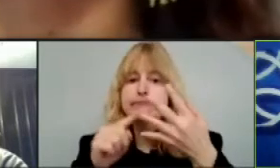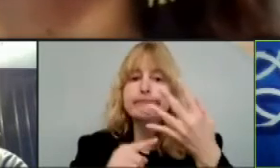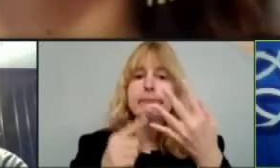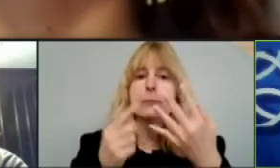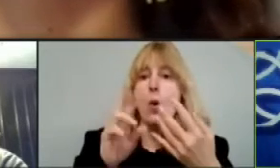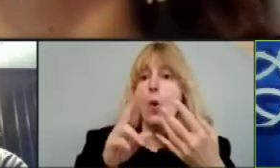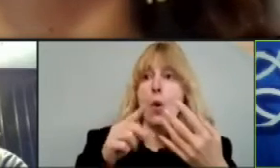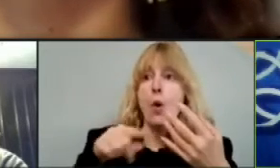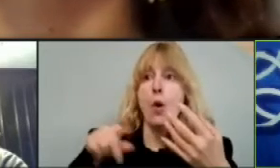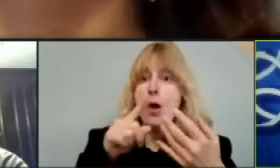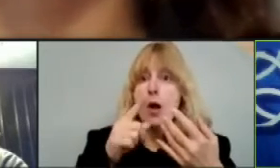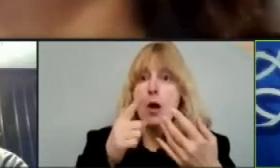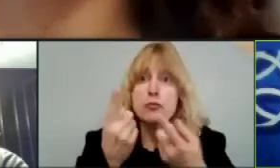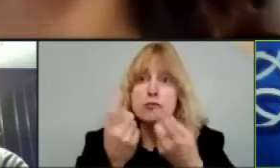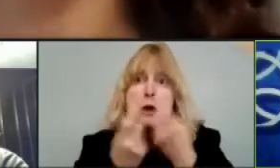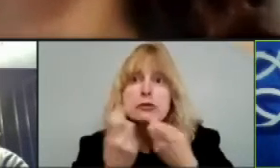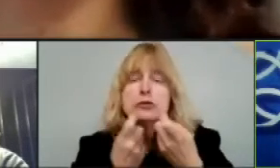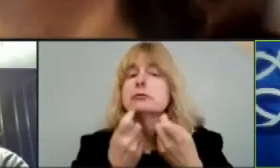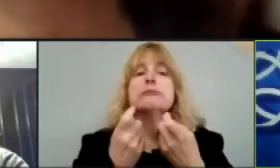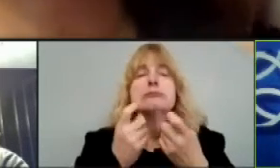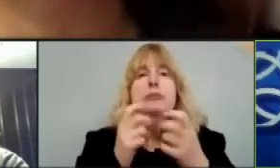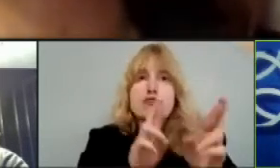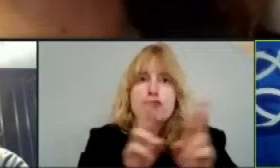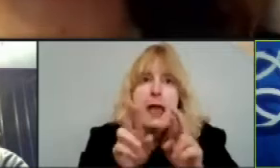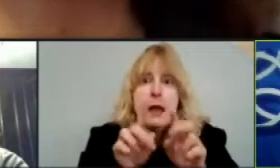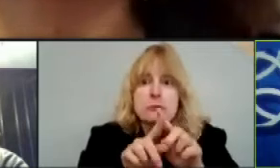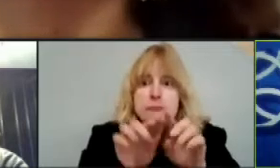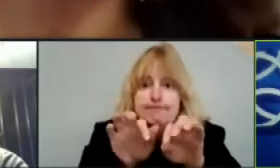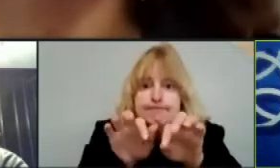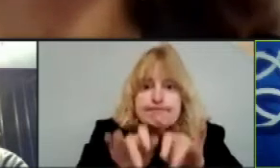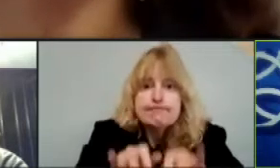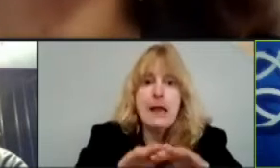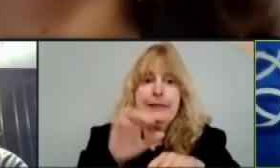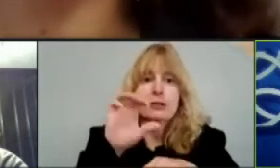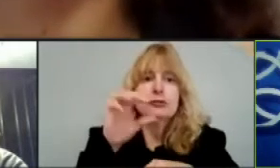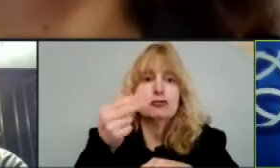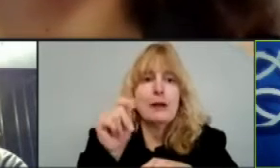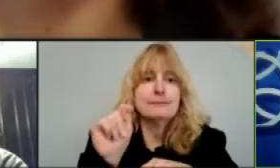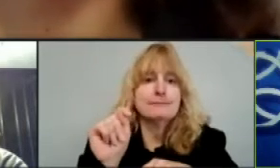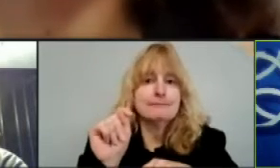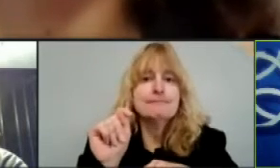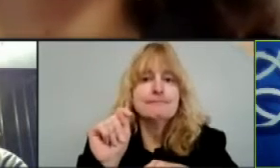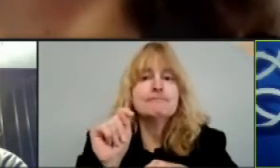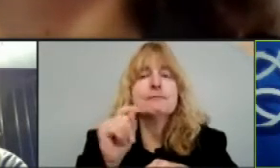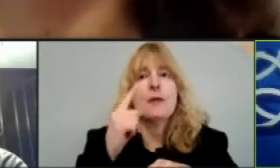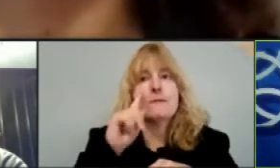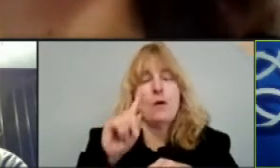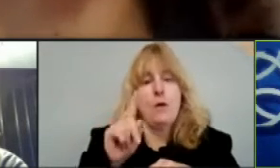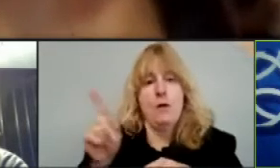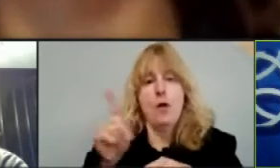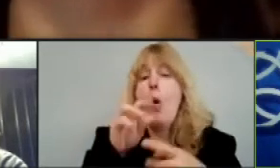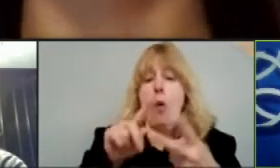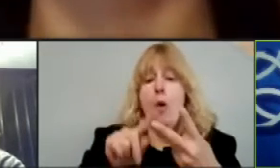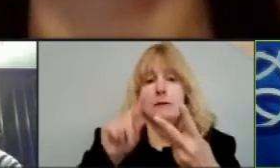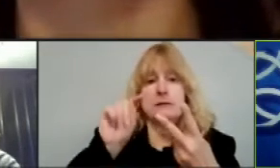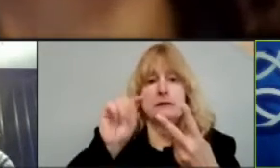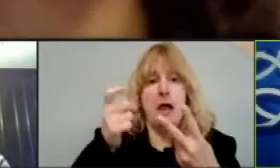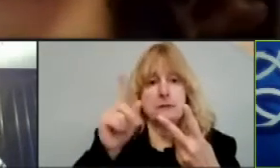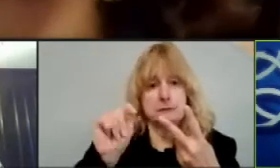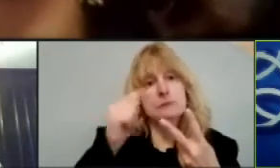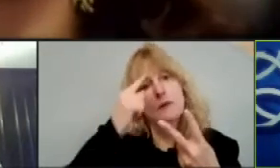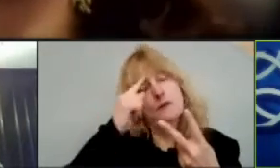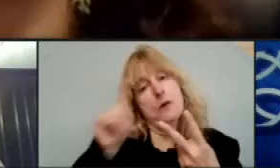get ready to put those into the text or chat. Rajeshri, your thoughts relevant to any of the health resources